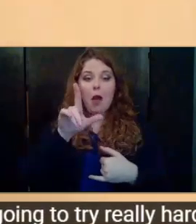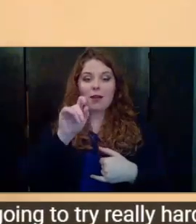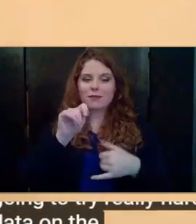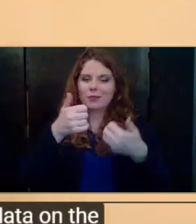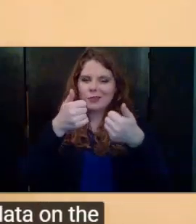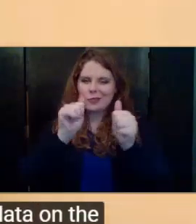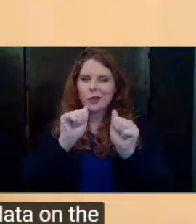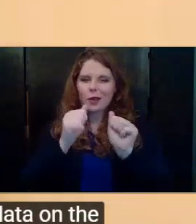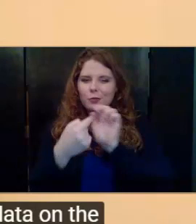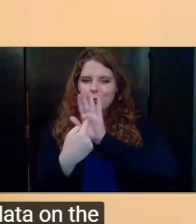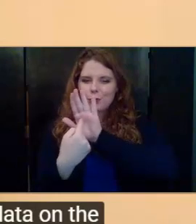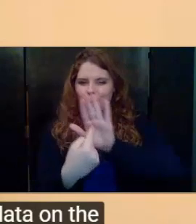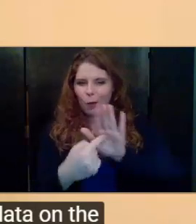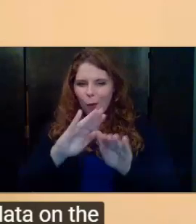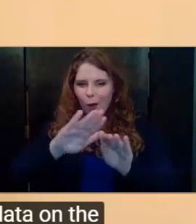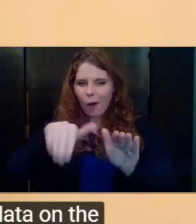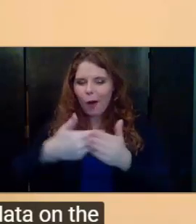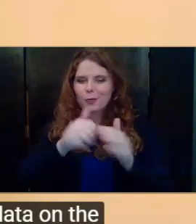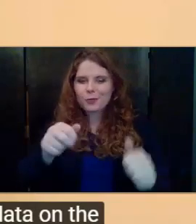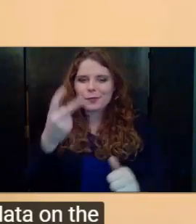this data on there for you all so you can see it.